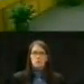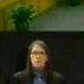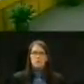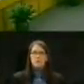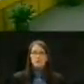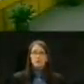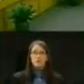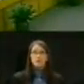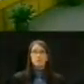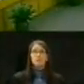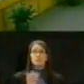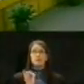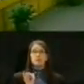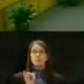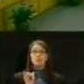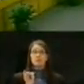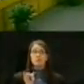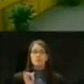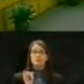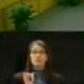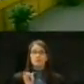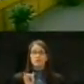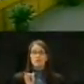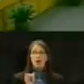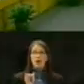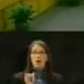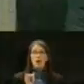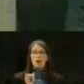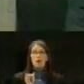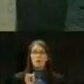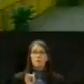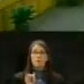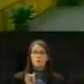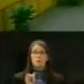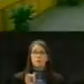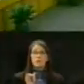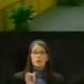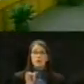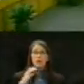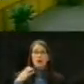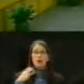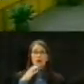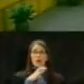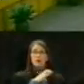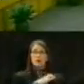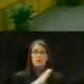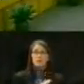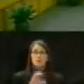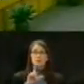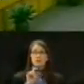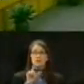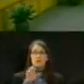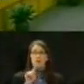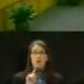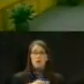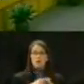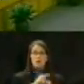Commissioner Lambert. And then Commissioner Ballard. Yes, Law Director. Would